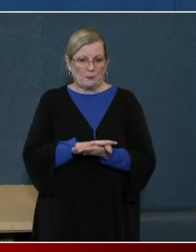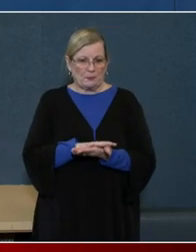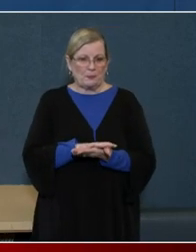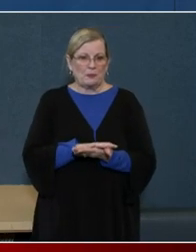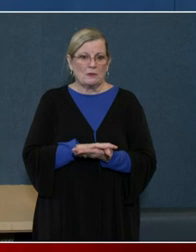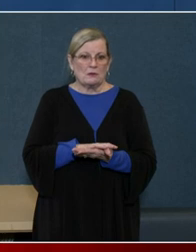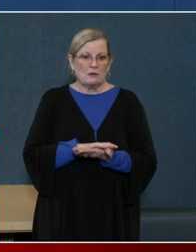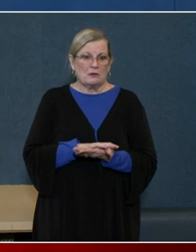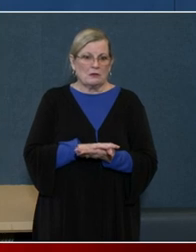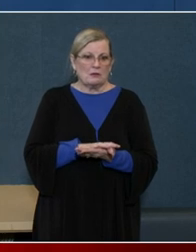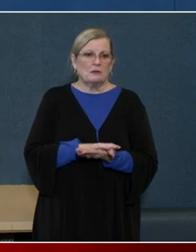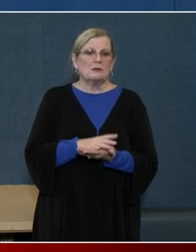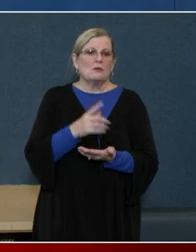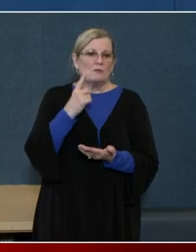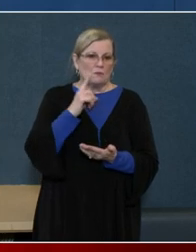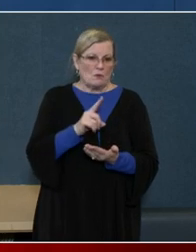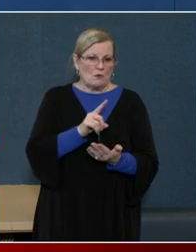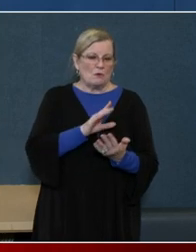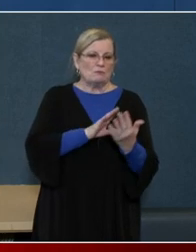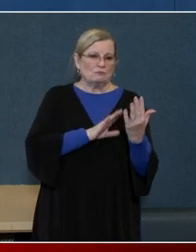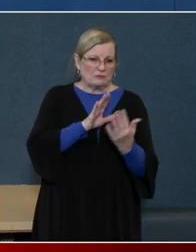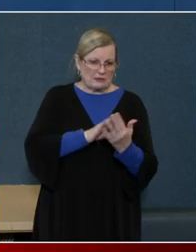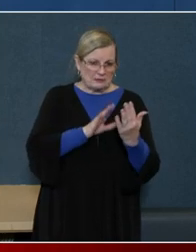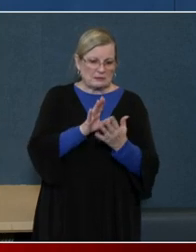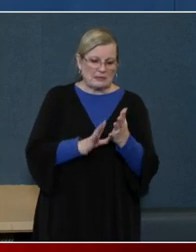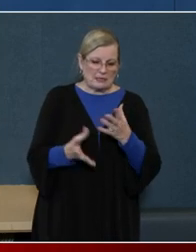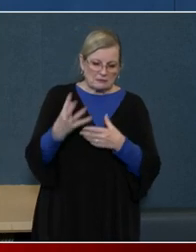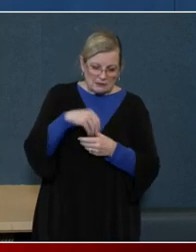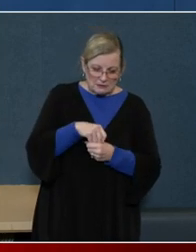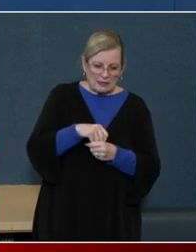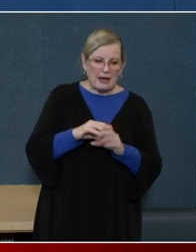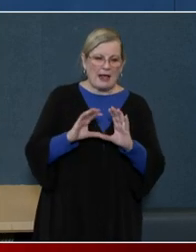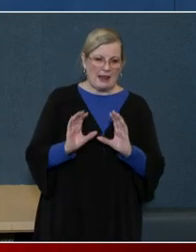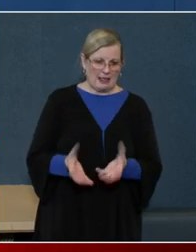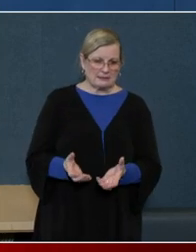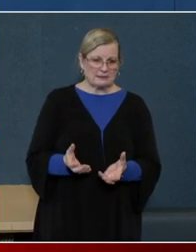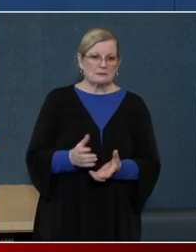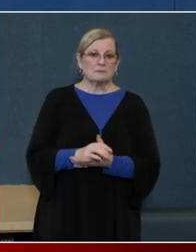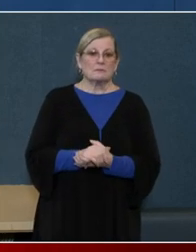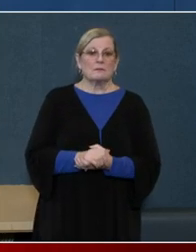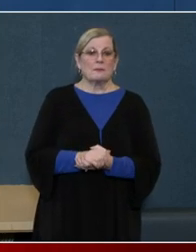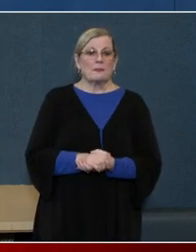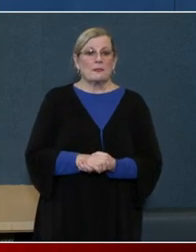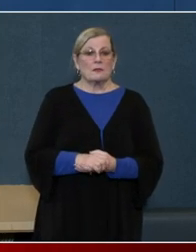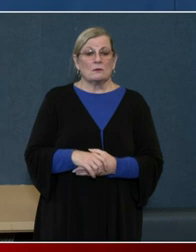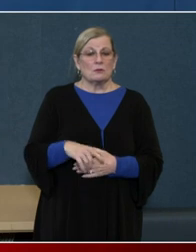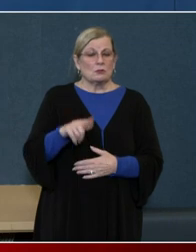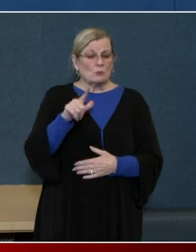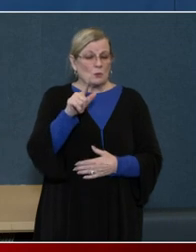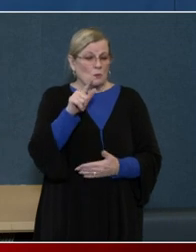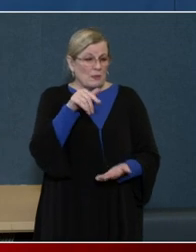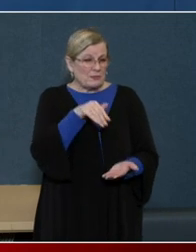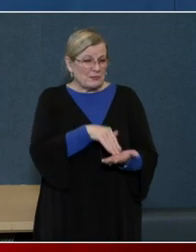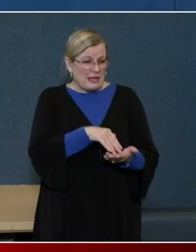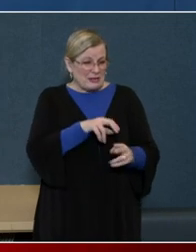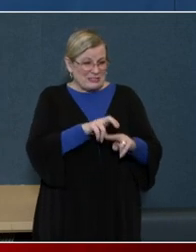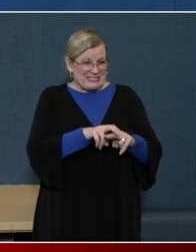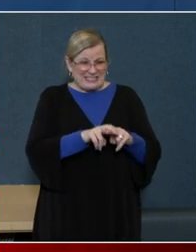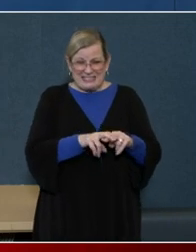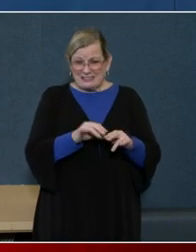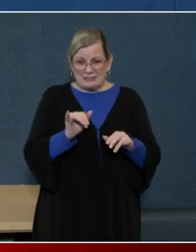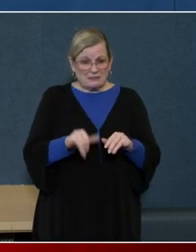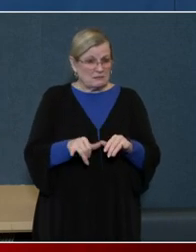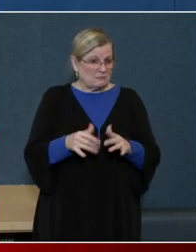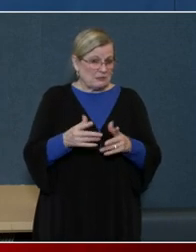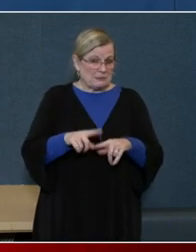and real engagement classrooms. This number of 21,000 seats is based on the number of